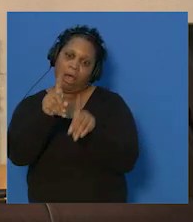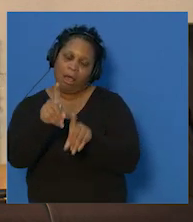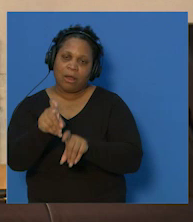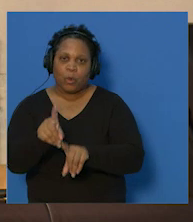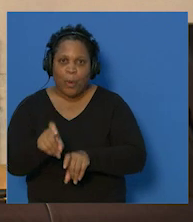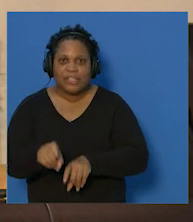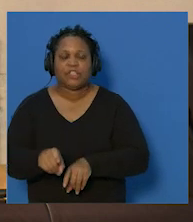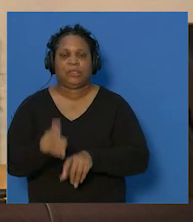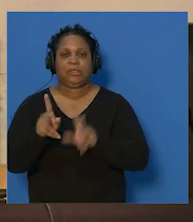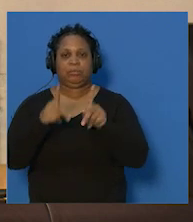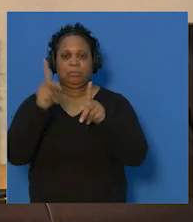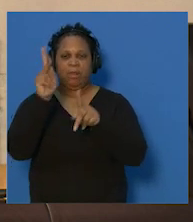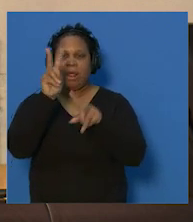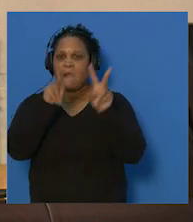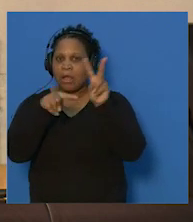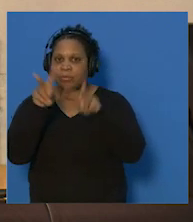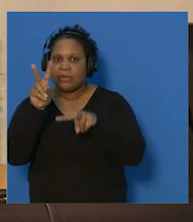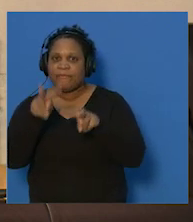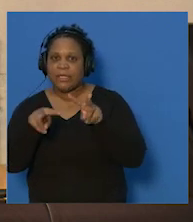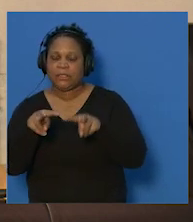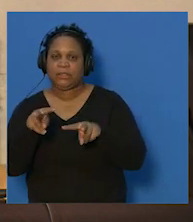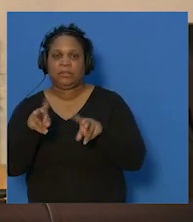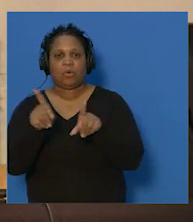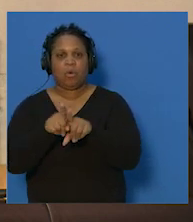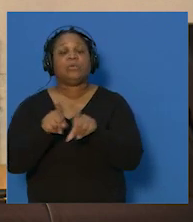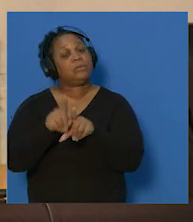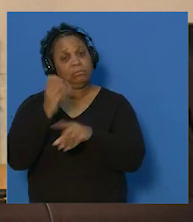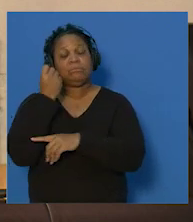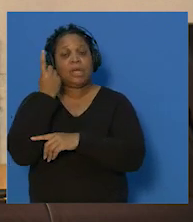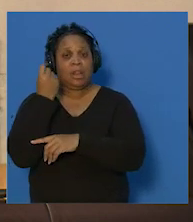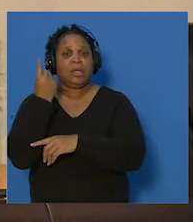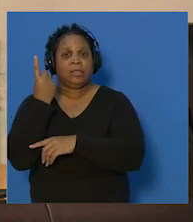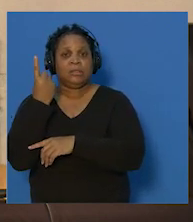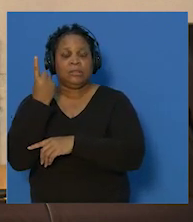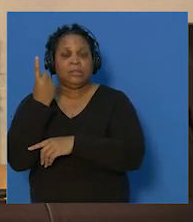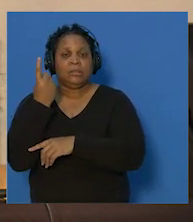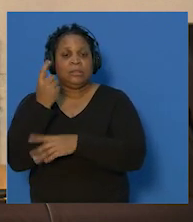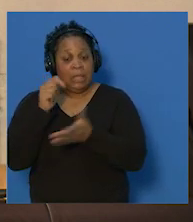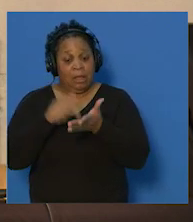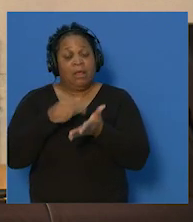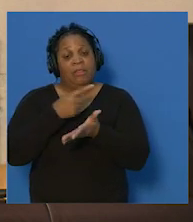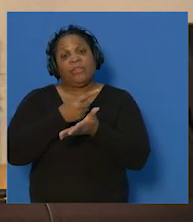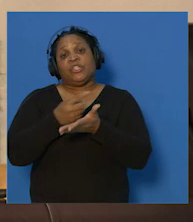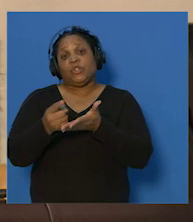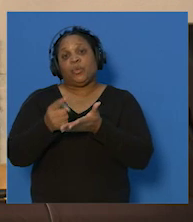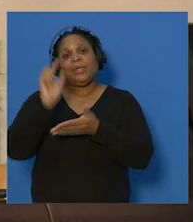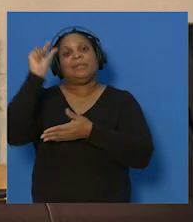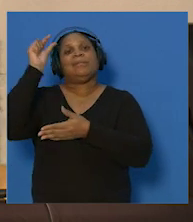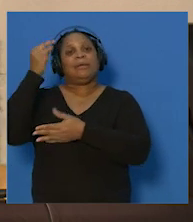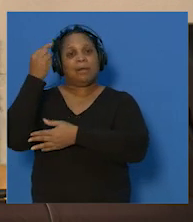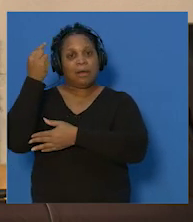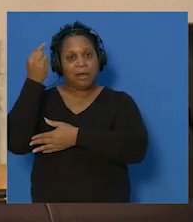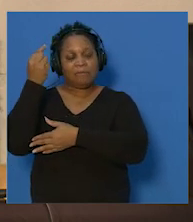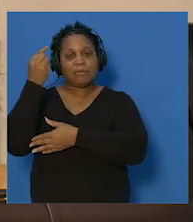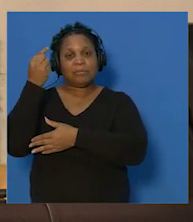people have and observations. It is also very clear that this week the government